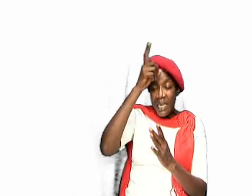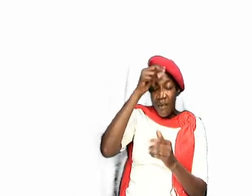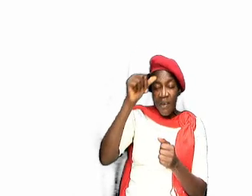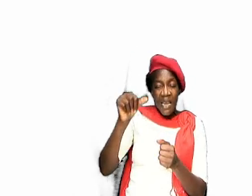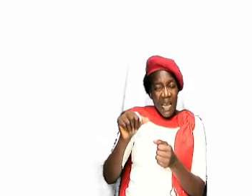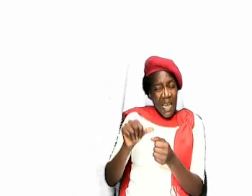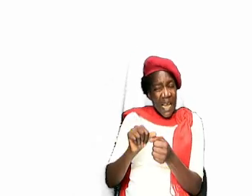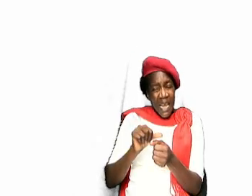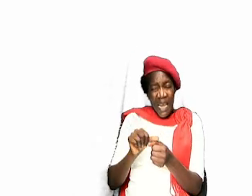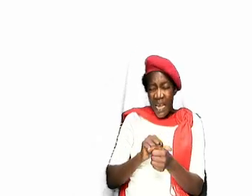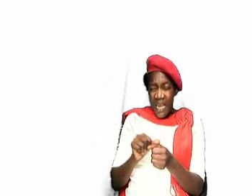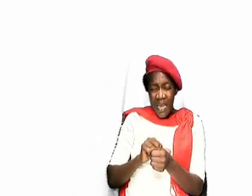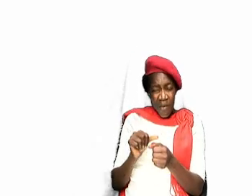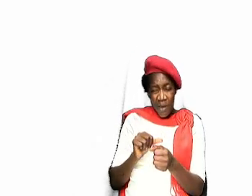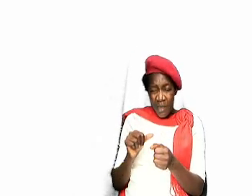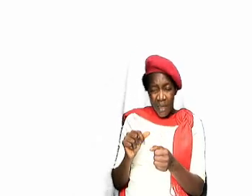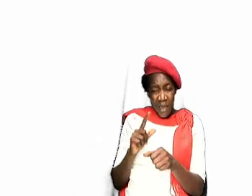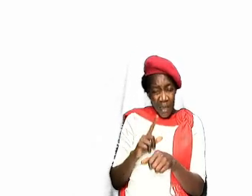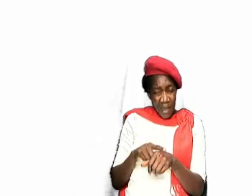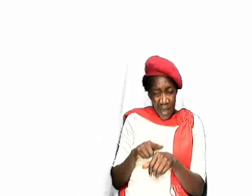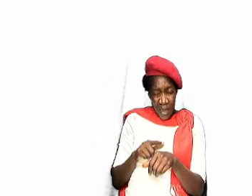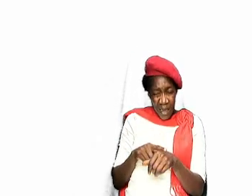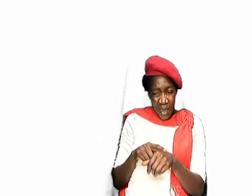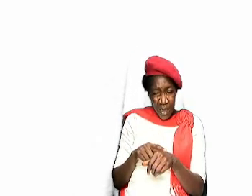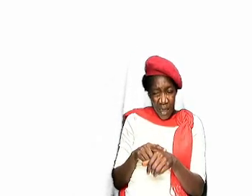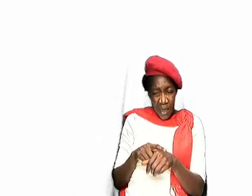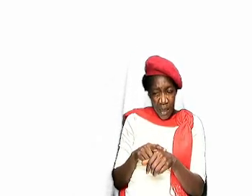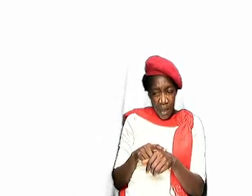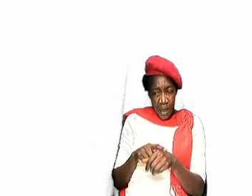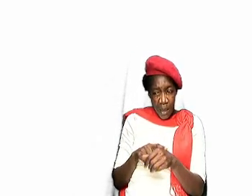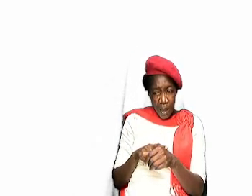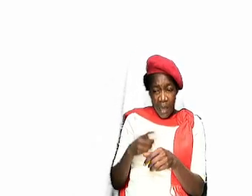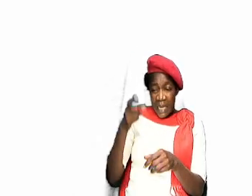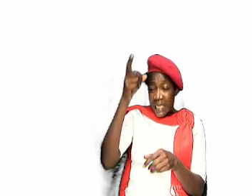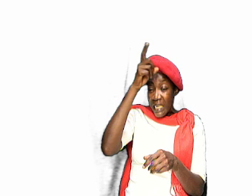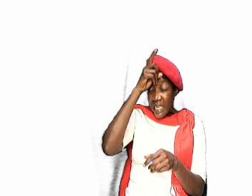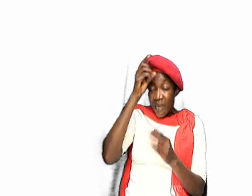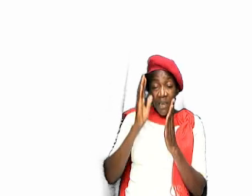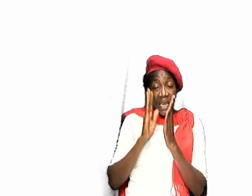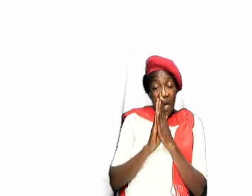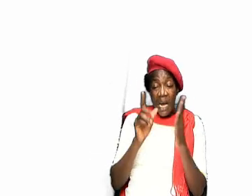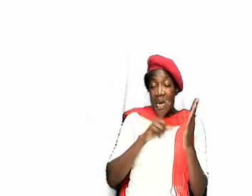when David inquired of the Lord, the Bible said God answered him.